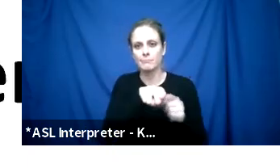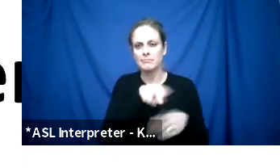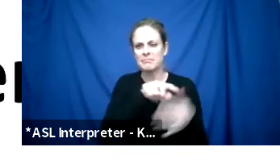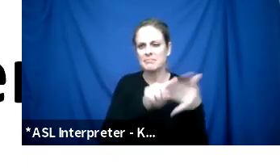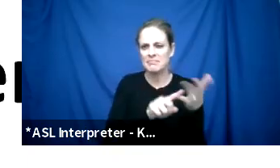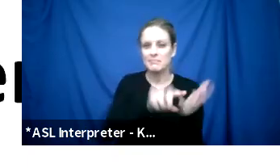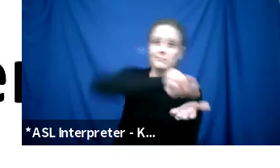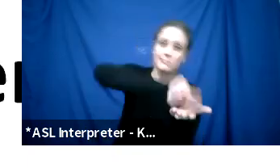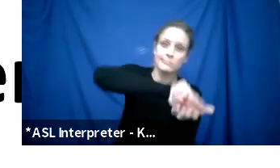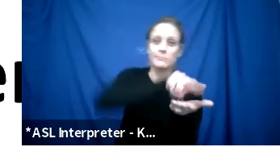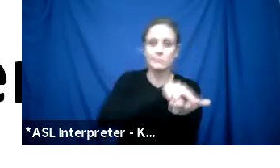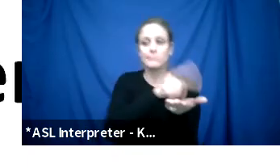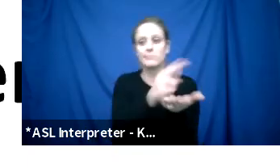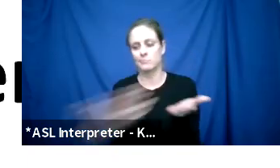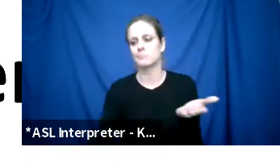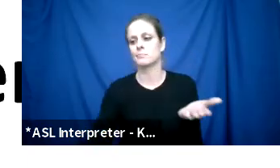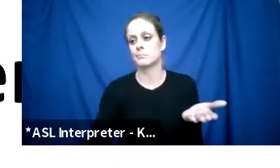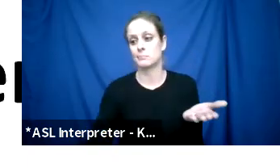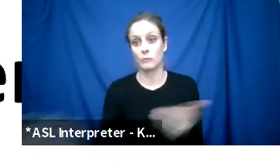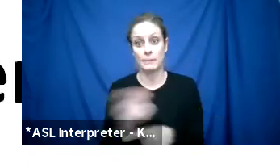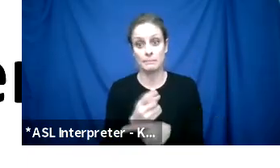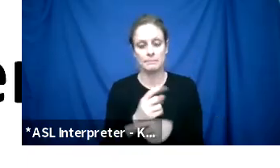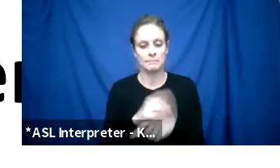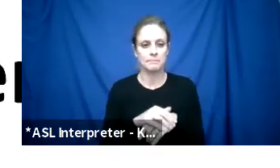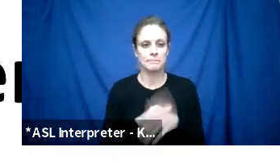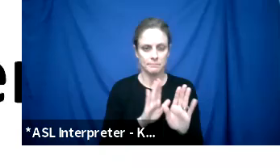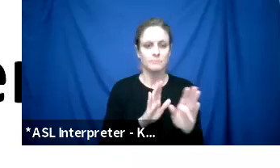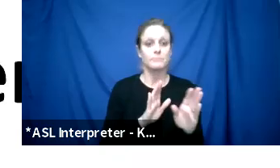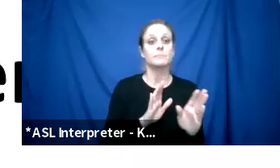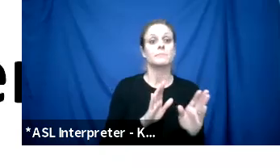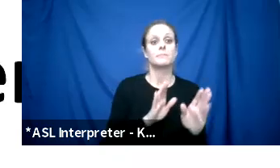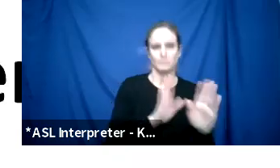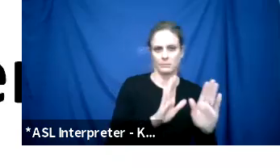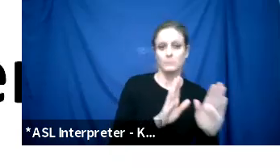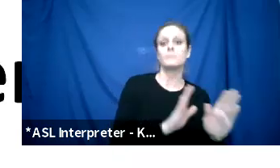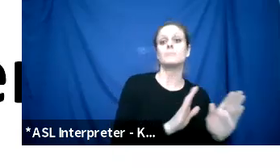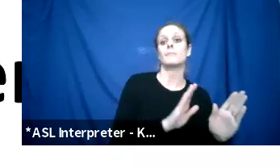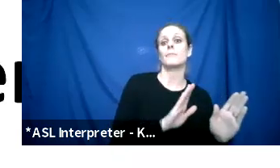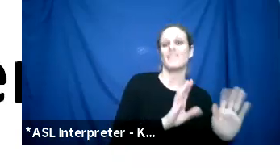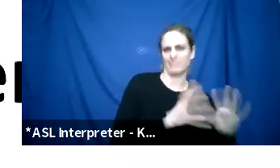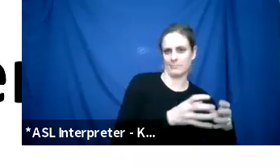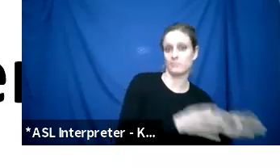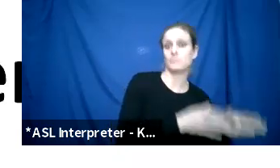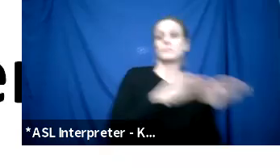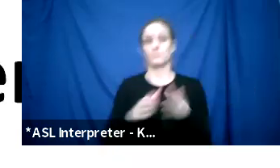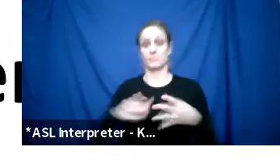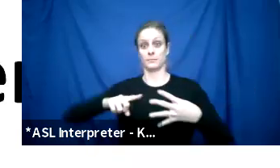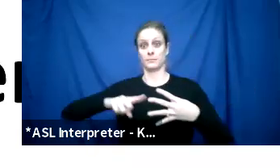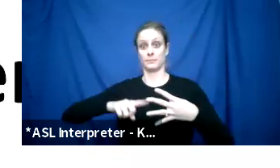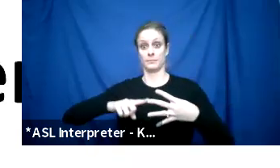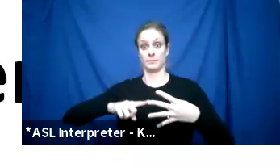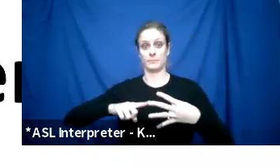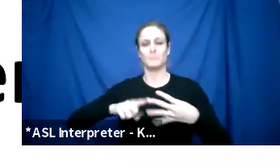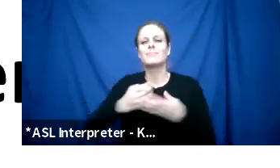when you're laying down in some fashion, right? Then our second category is for equipment that